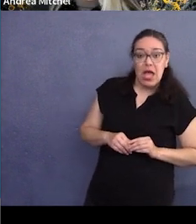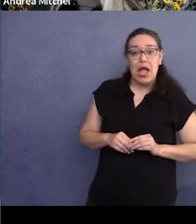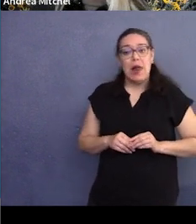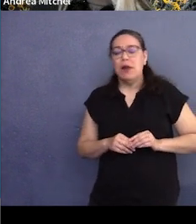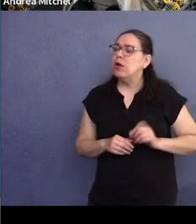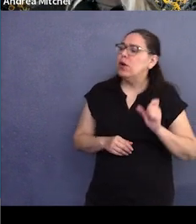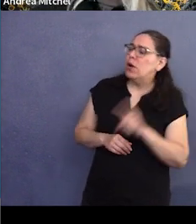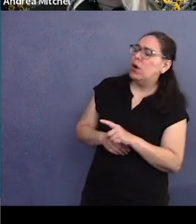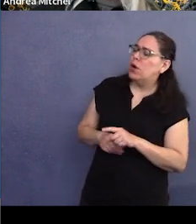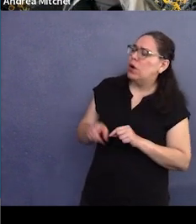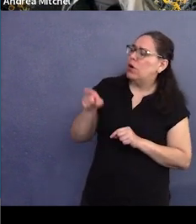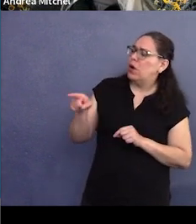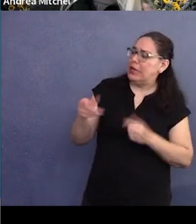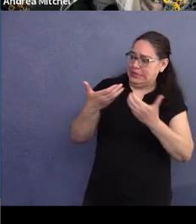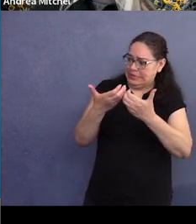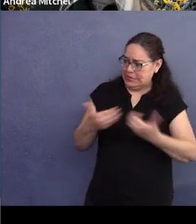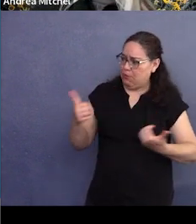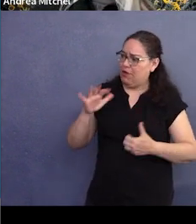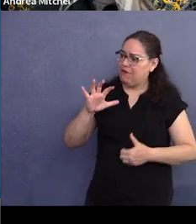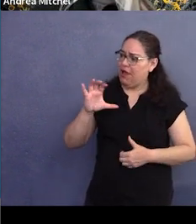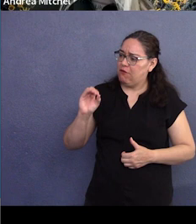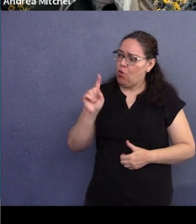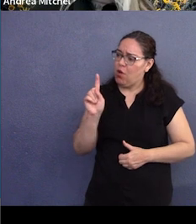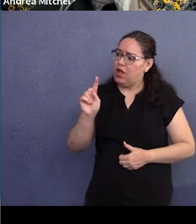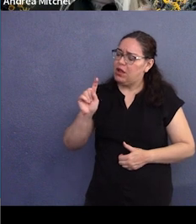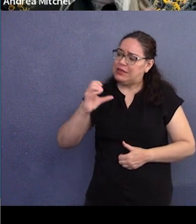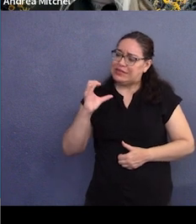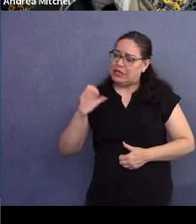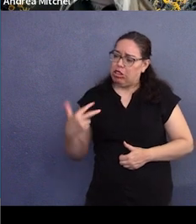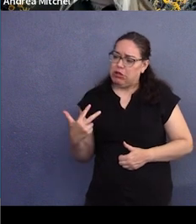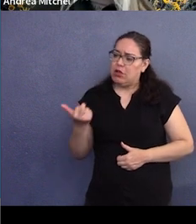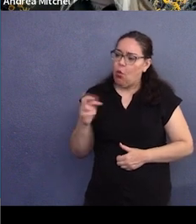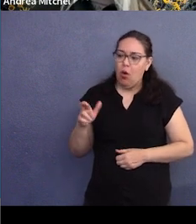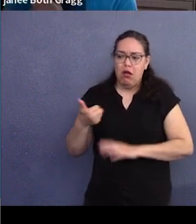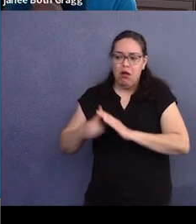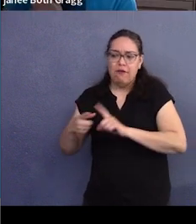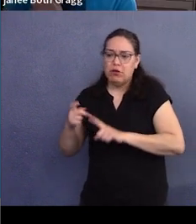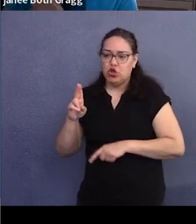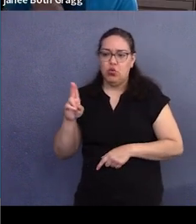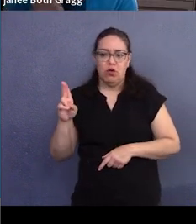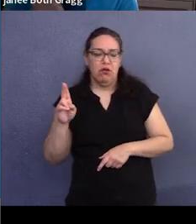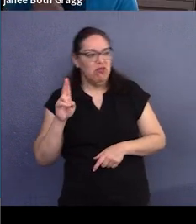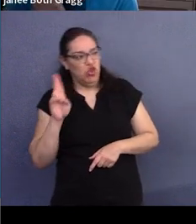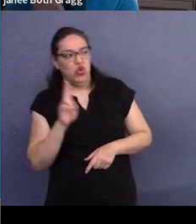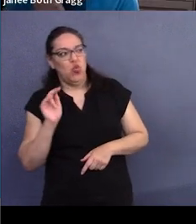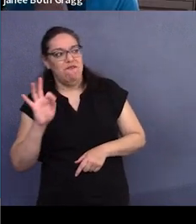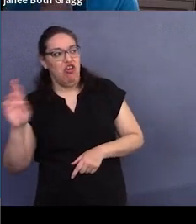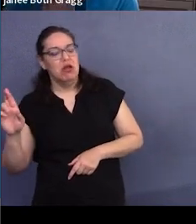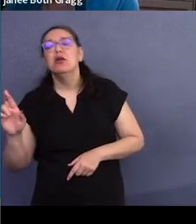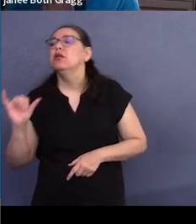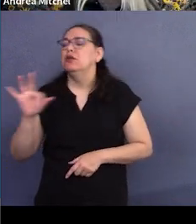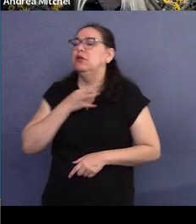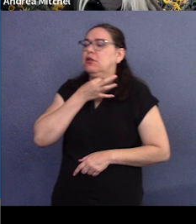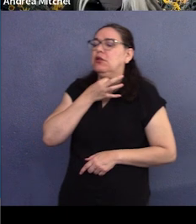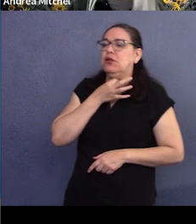Are you at your a standalone do you have a 501c3 or is it out of U of R? Out of U of R. Okay, just